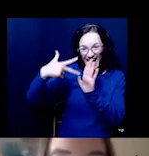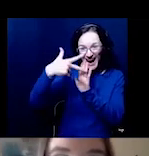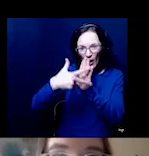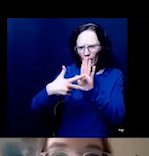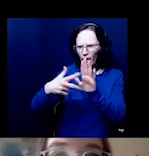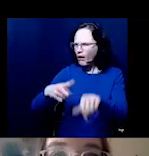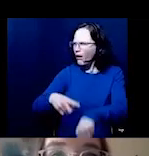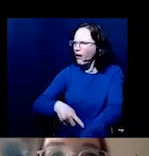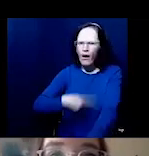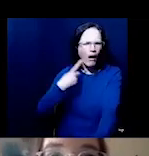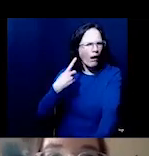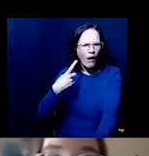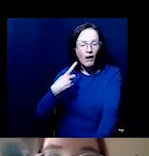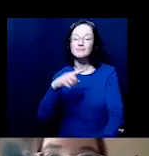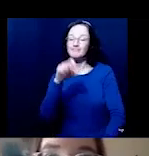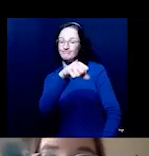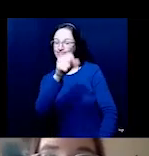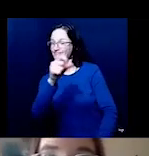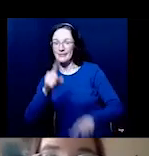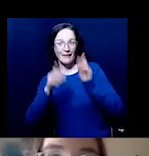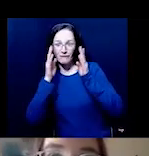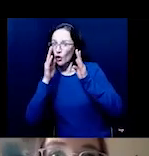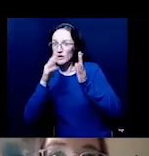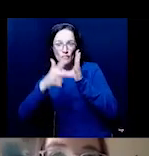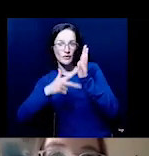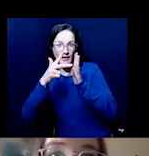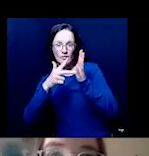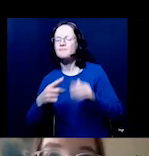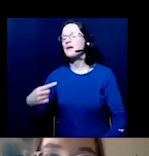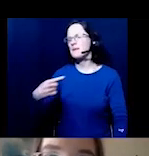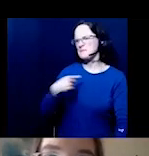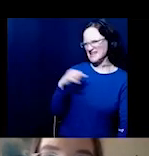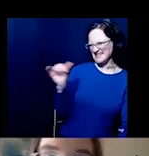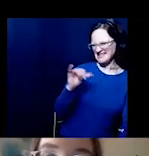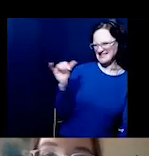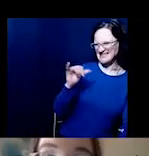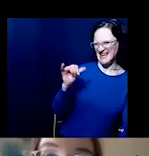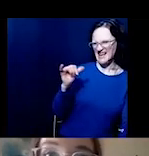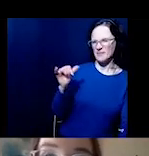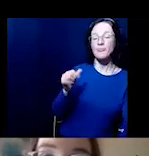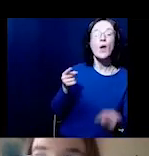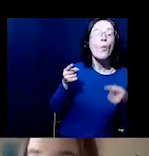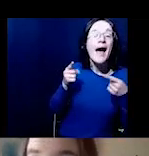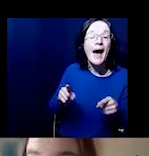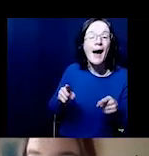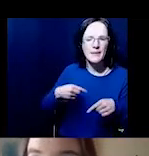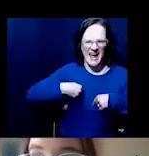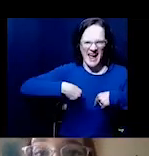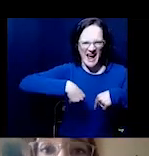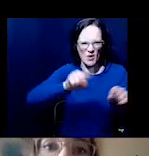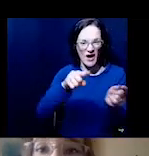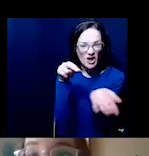focus. I had a similar experience, and thankfully the nurse I had filing out my medical forms just said, okay, I'll check yes to